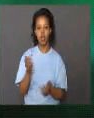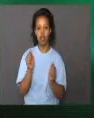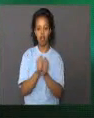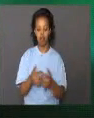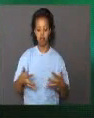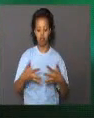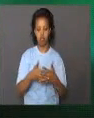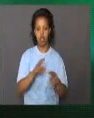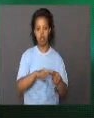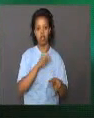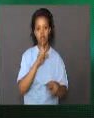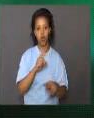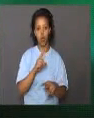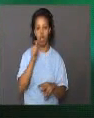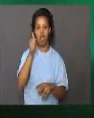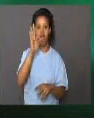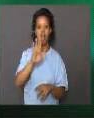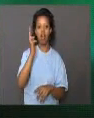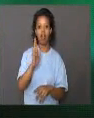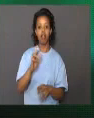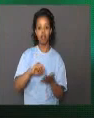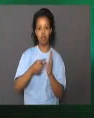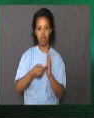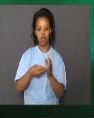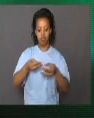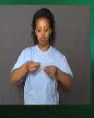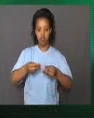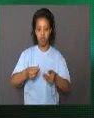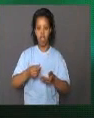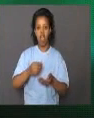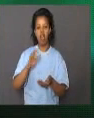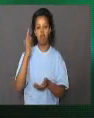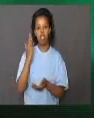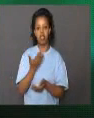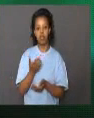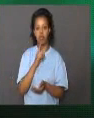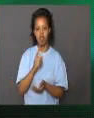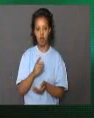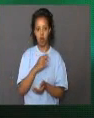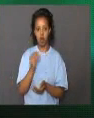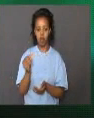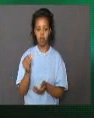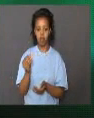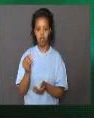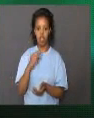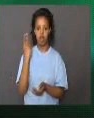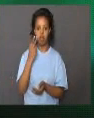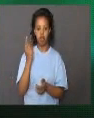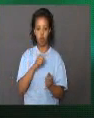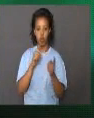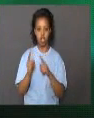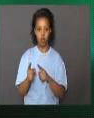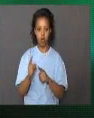Agar is a jelly-like substance obtained from seaweed. It is used